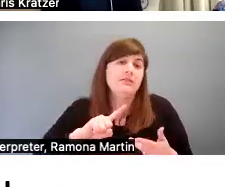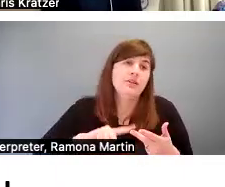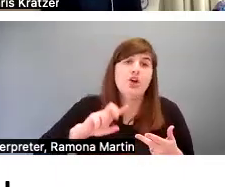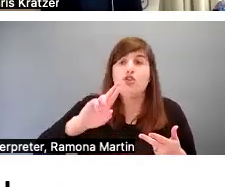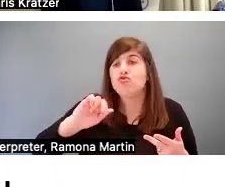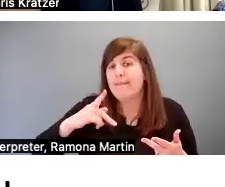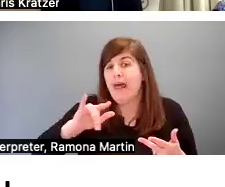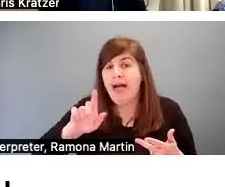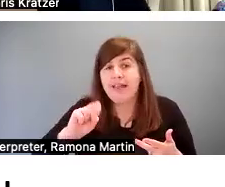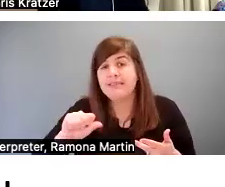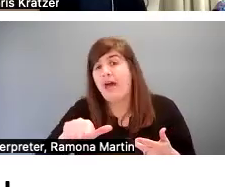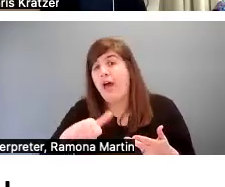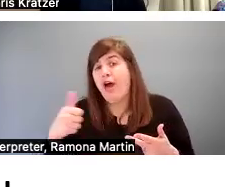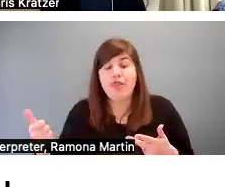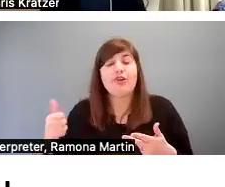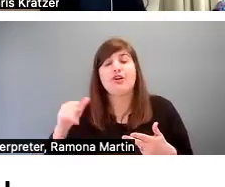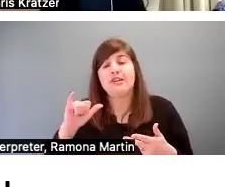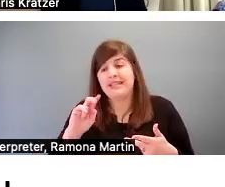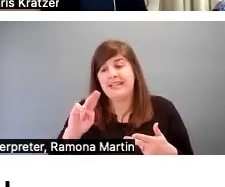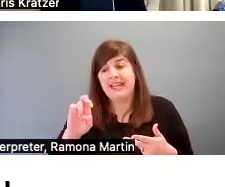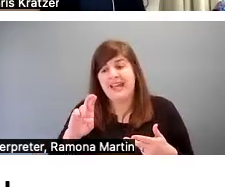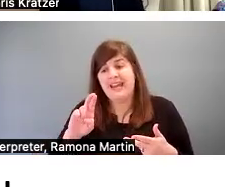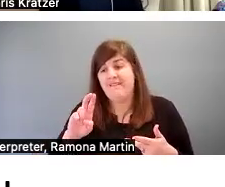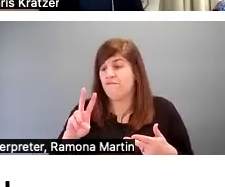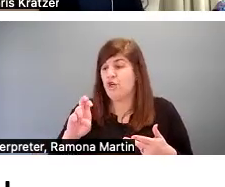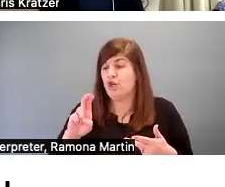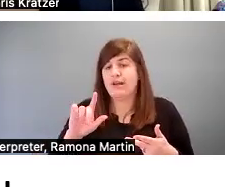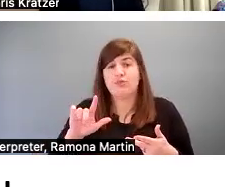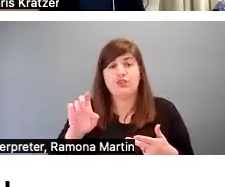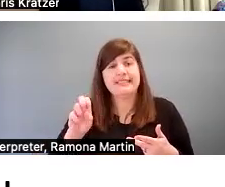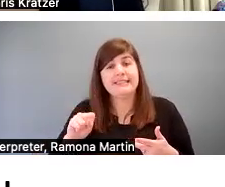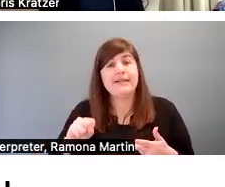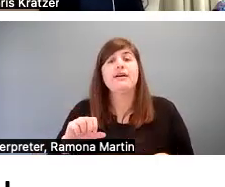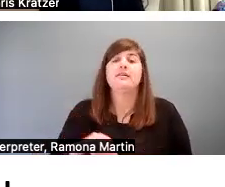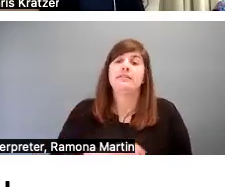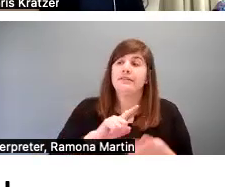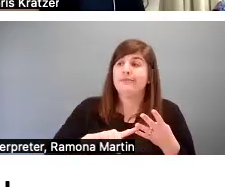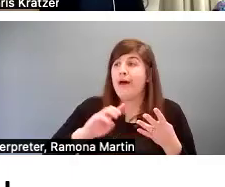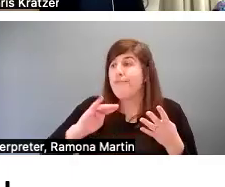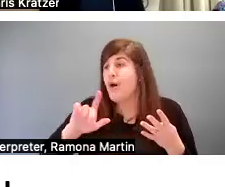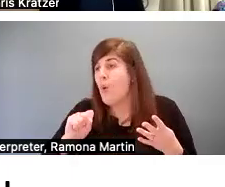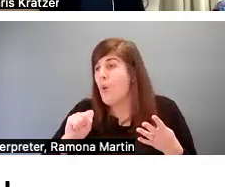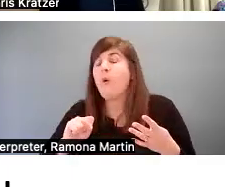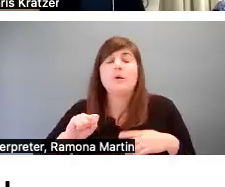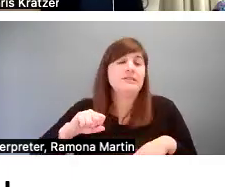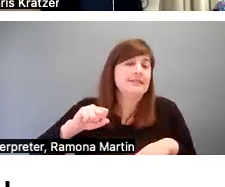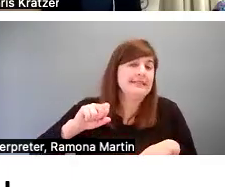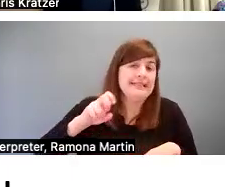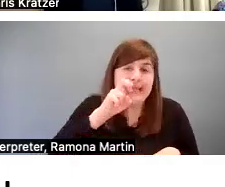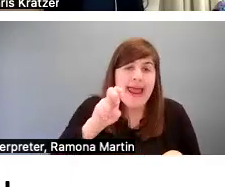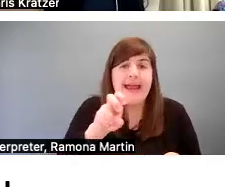and spiders. Cicadas are hunted underground by moles and snakes, and in the sky by bats and dragonflies.